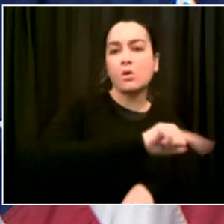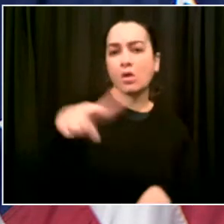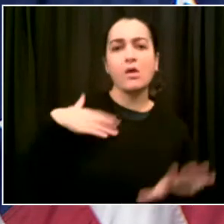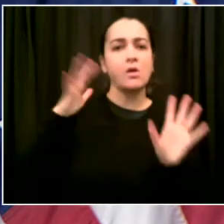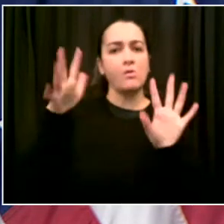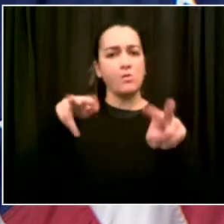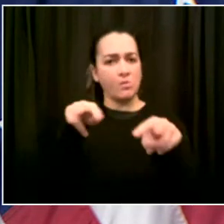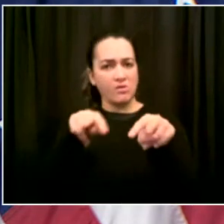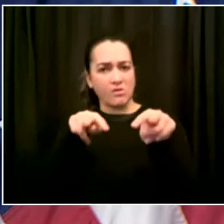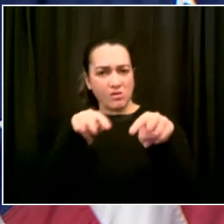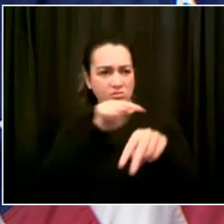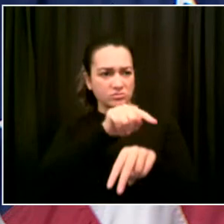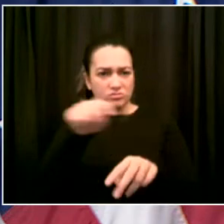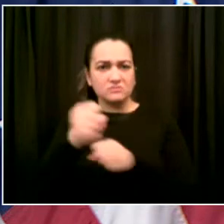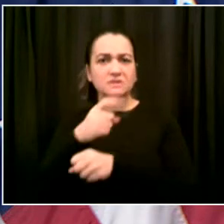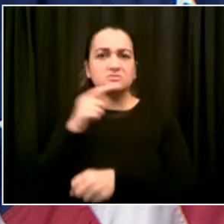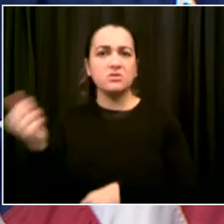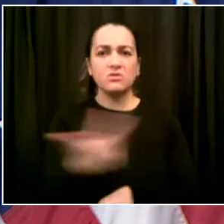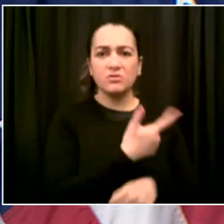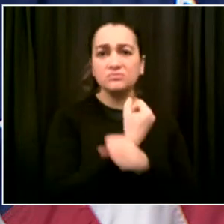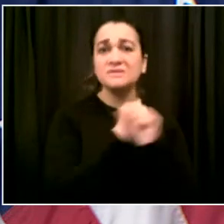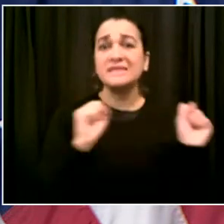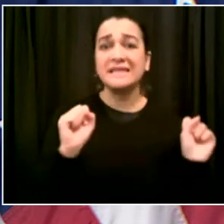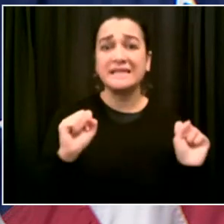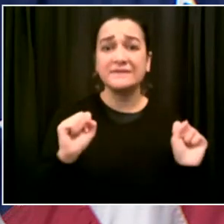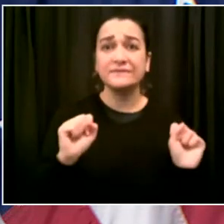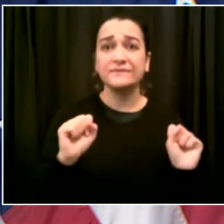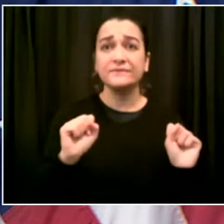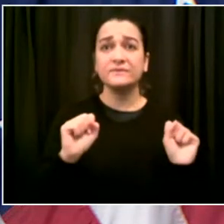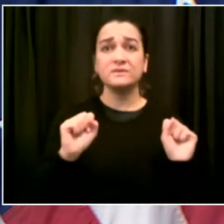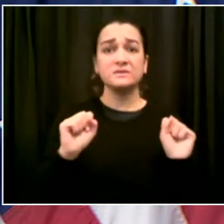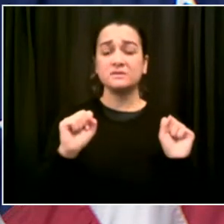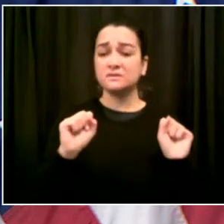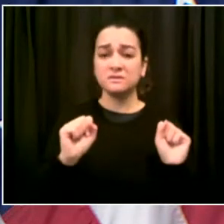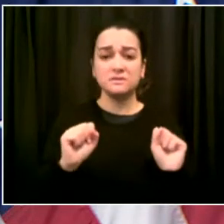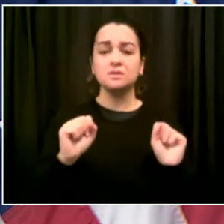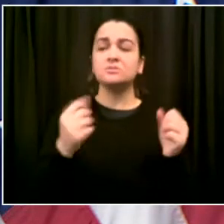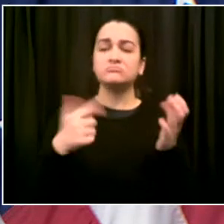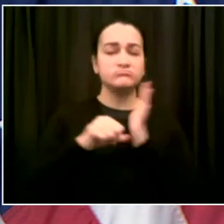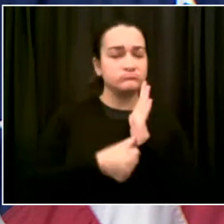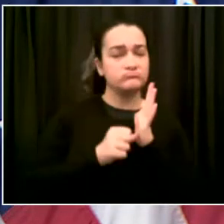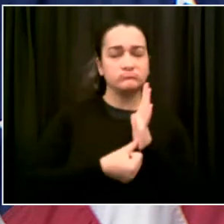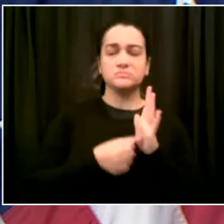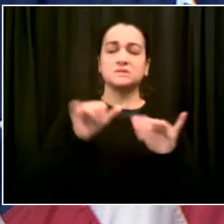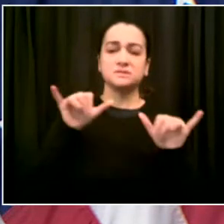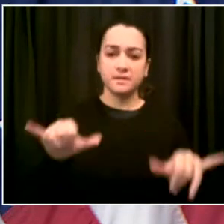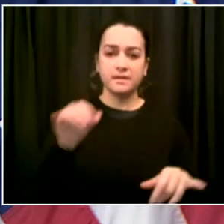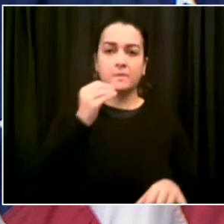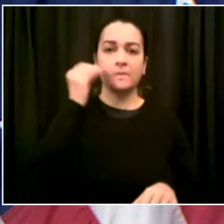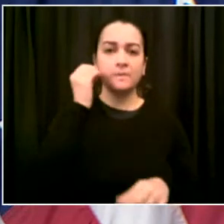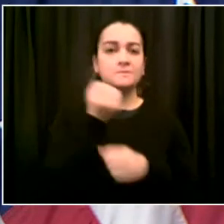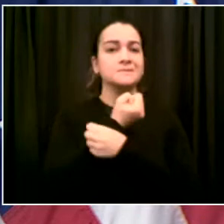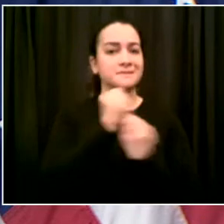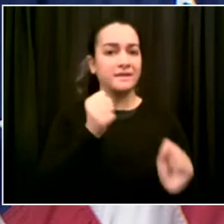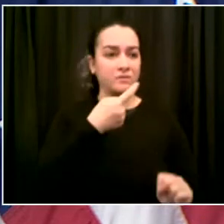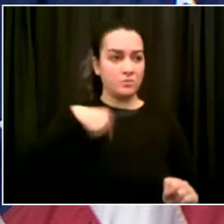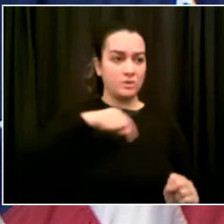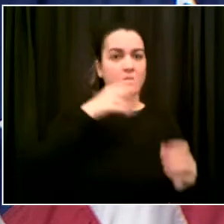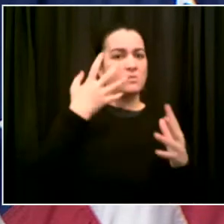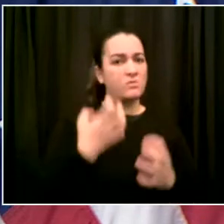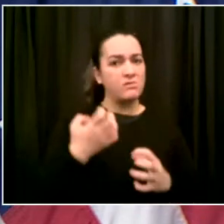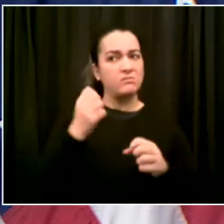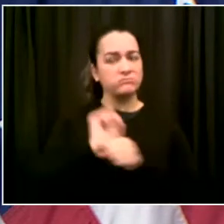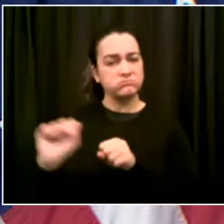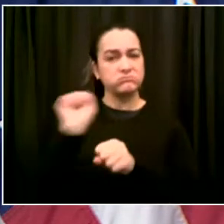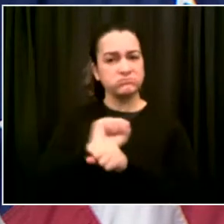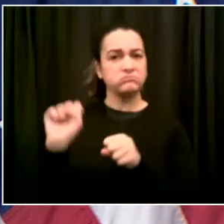make sure that you're being healthy, taking breaks, etc. There's a lot of snow to move. We're going to move it off the roads. Be very careful when you're moving it away